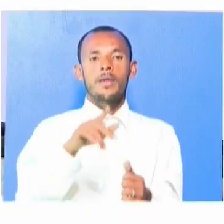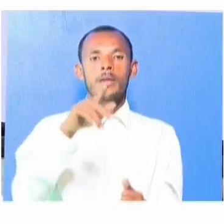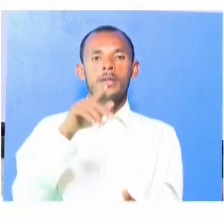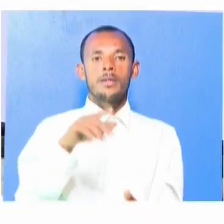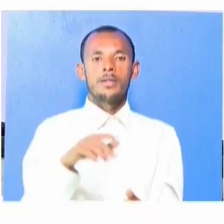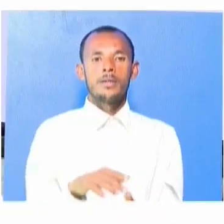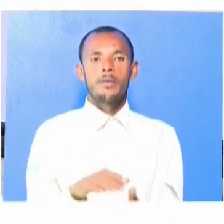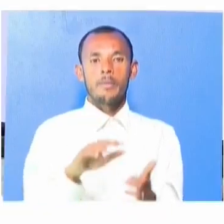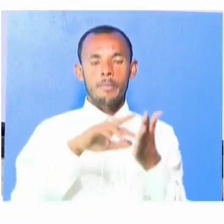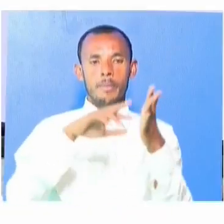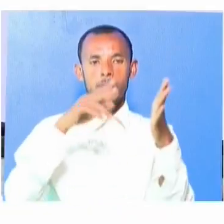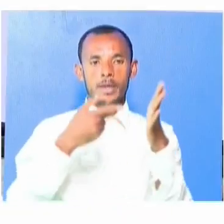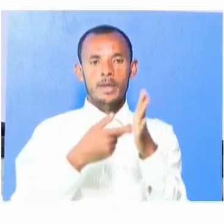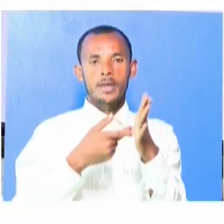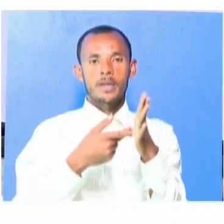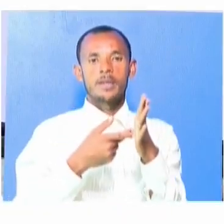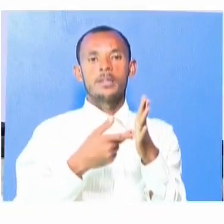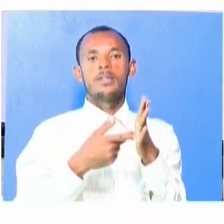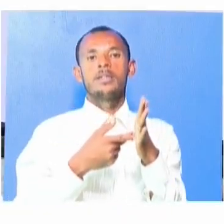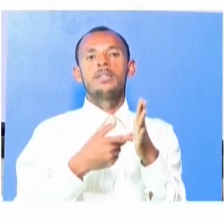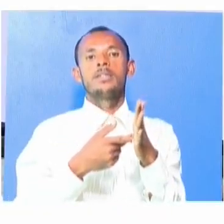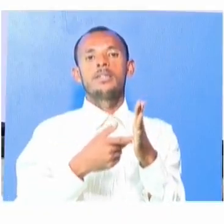Meaning, successor means